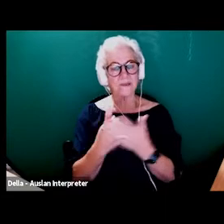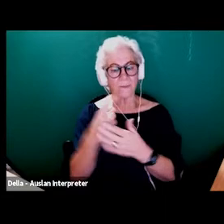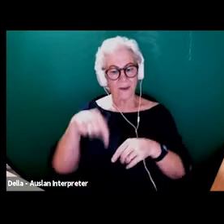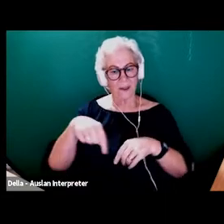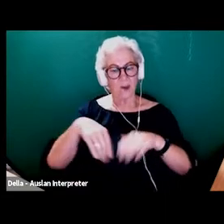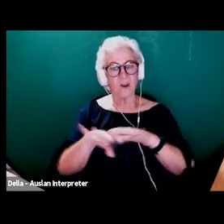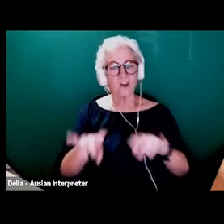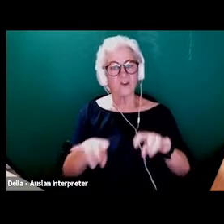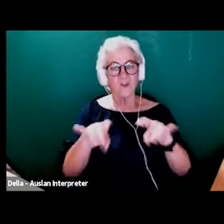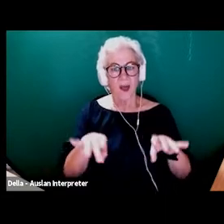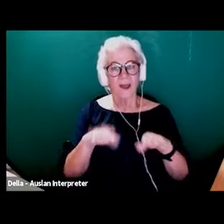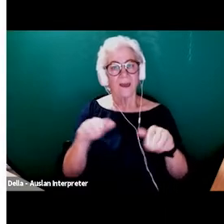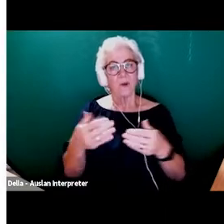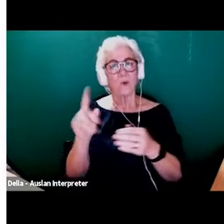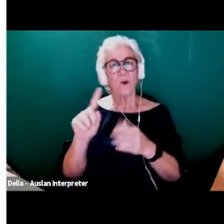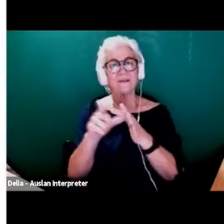David presented on.